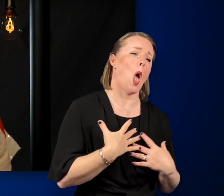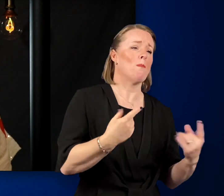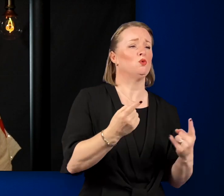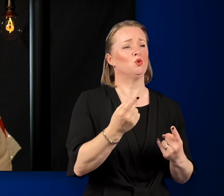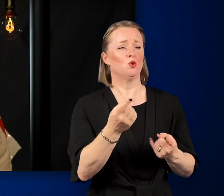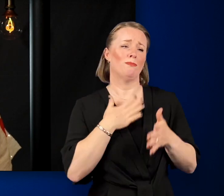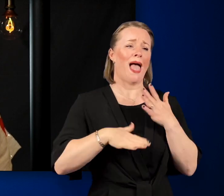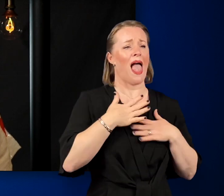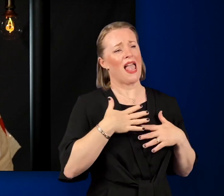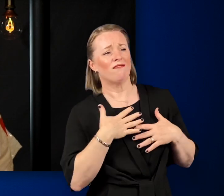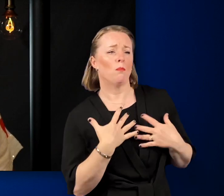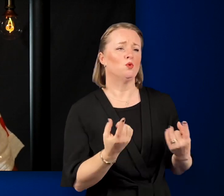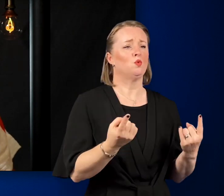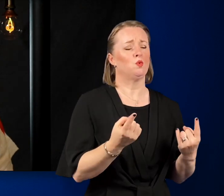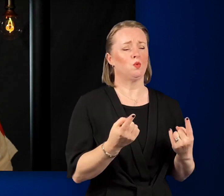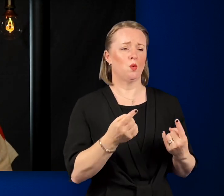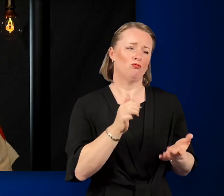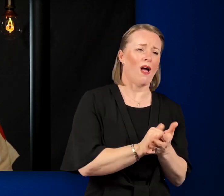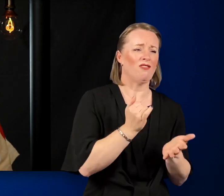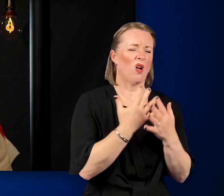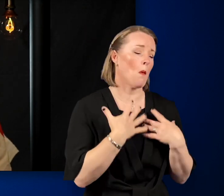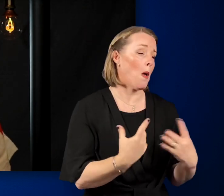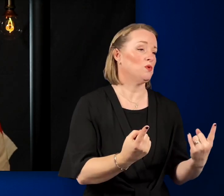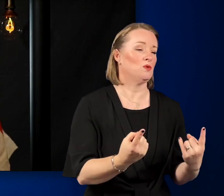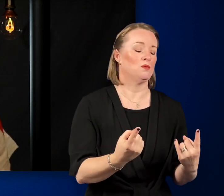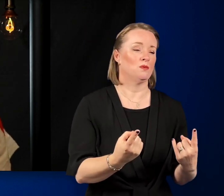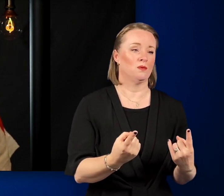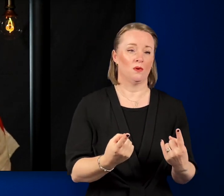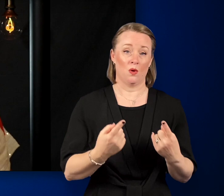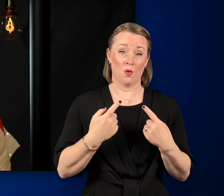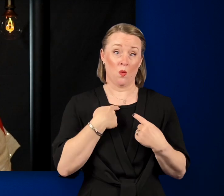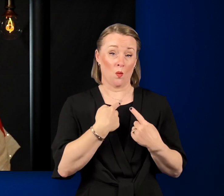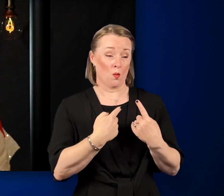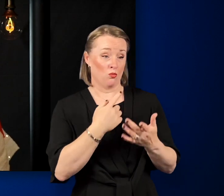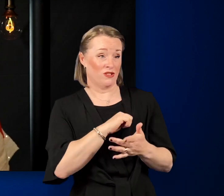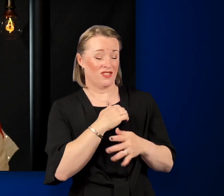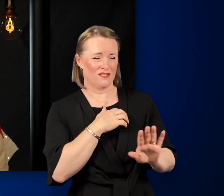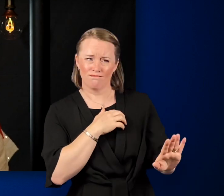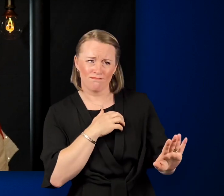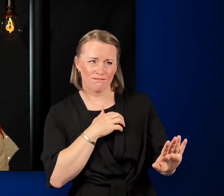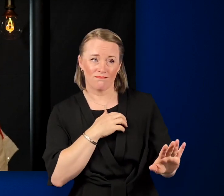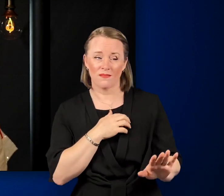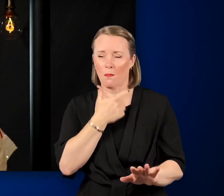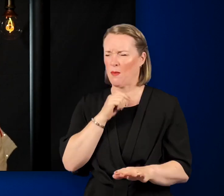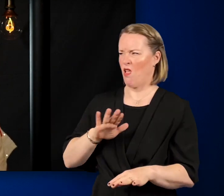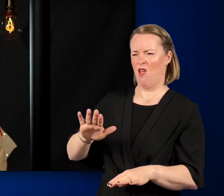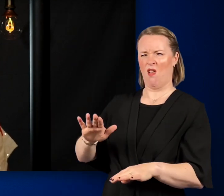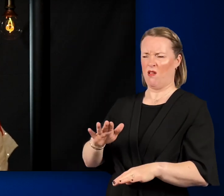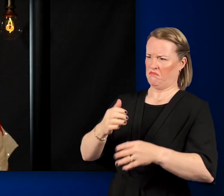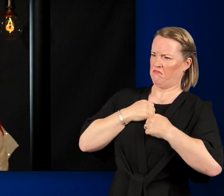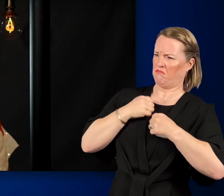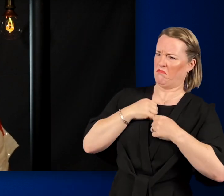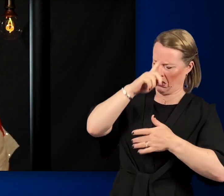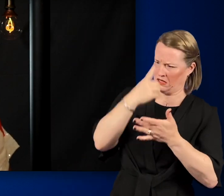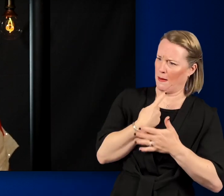the line. Now, we must not set out to offend, and we must continually examine and contextualise what we